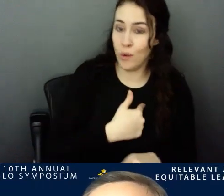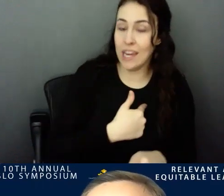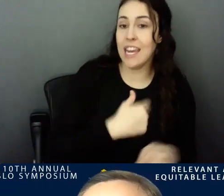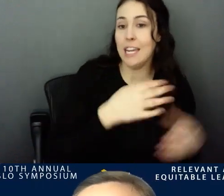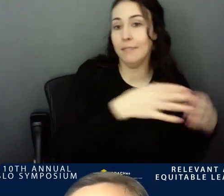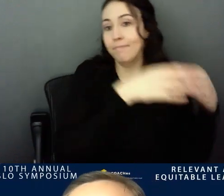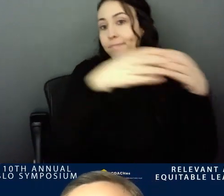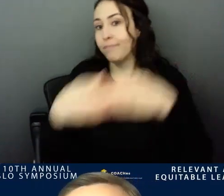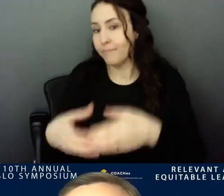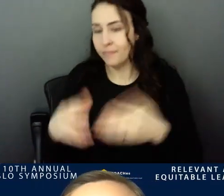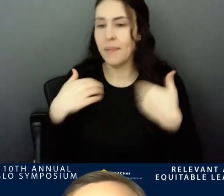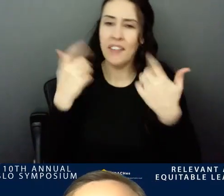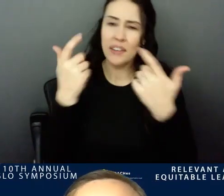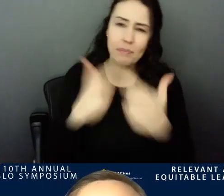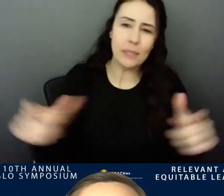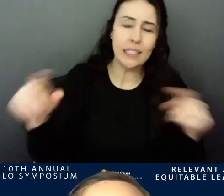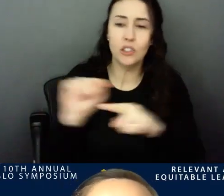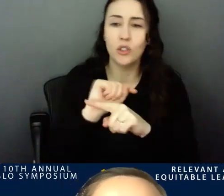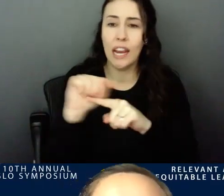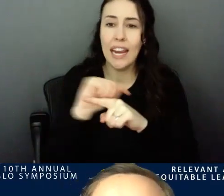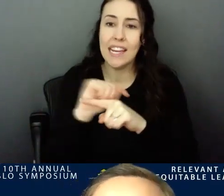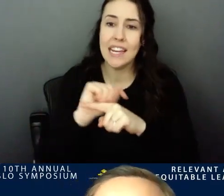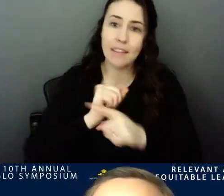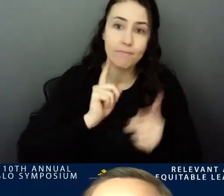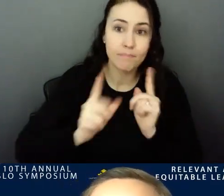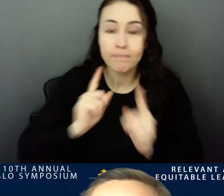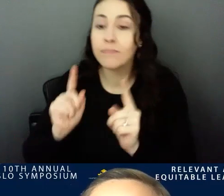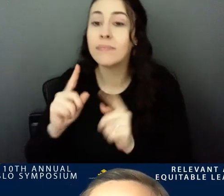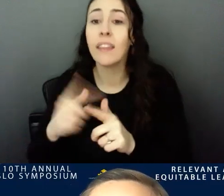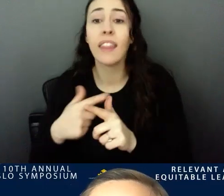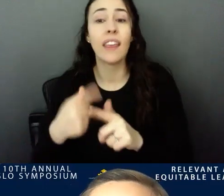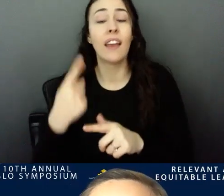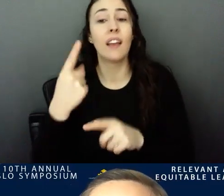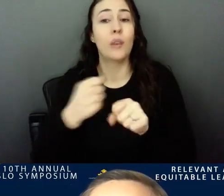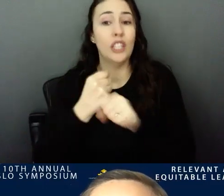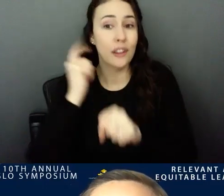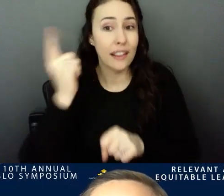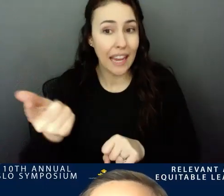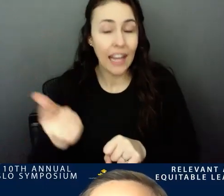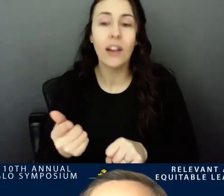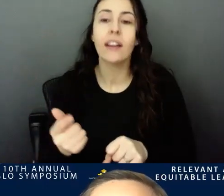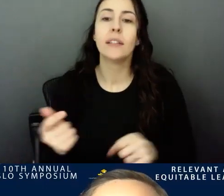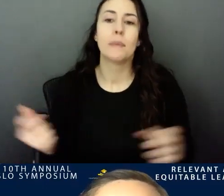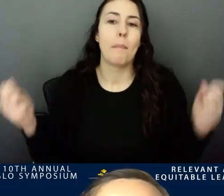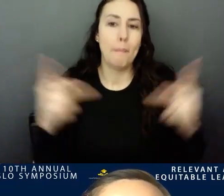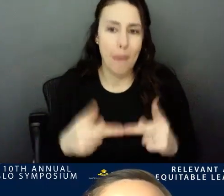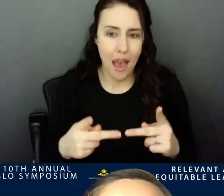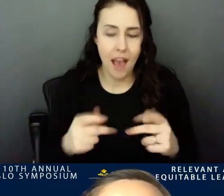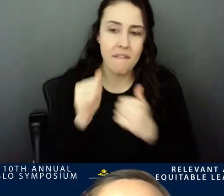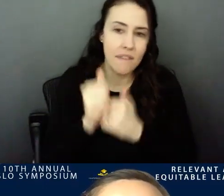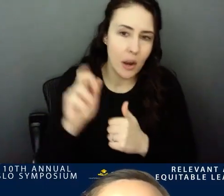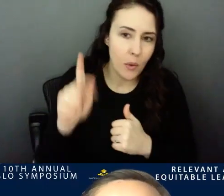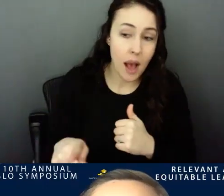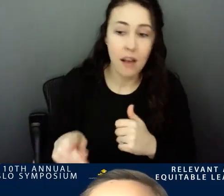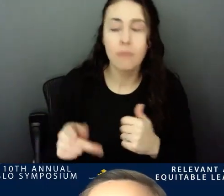big conversation. And then a year later, we come back and say, let's follow up. And it can be